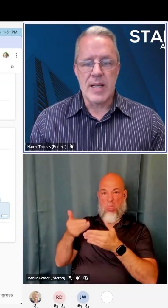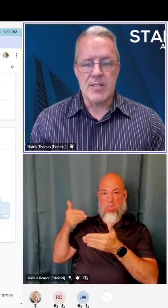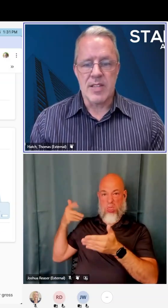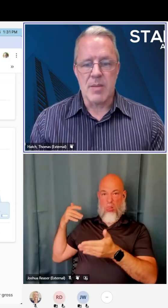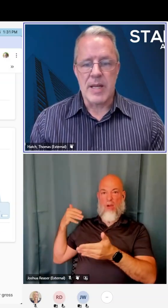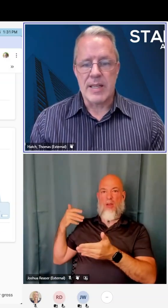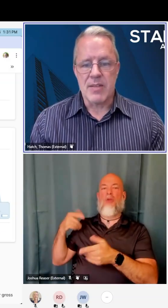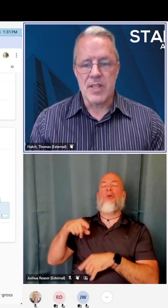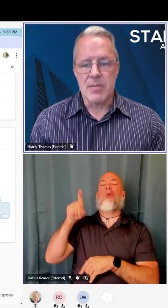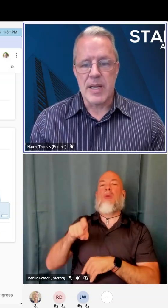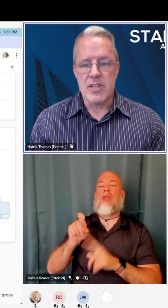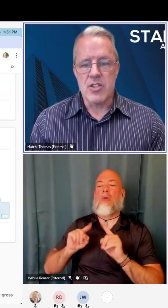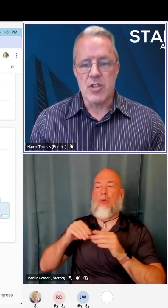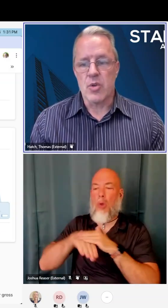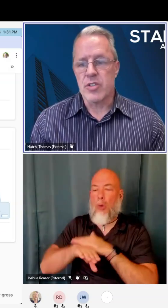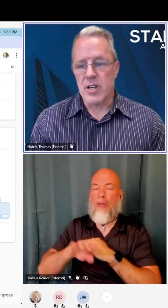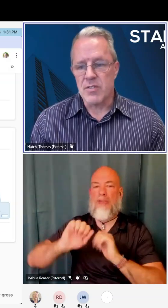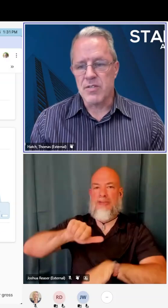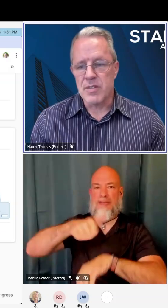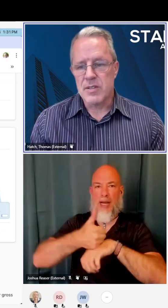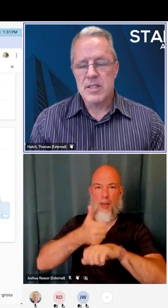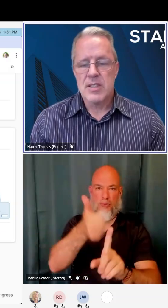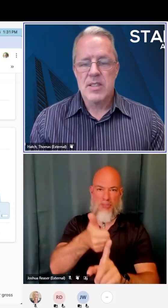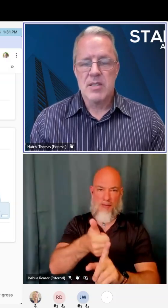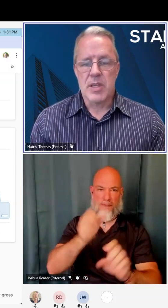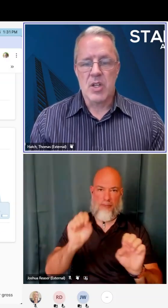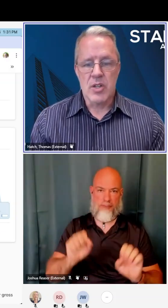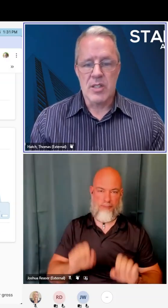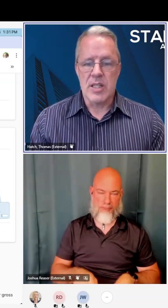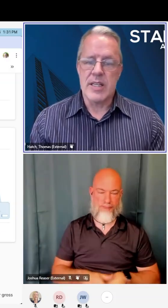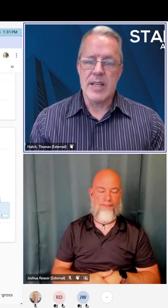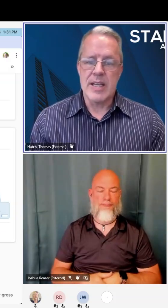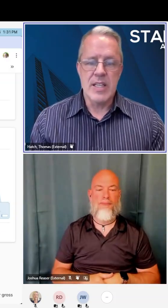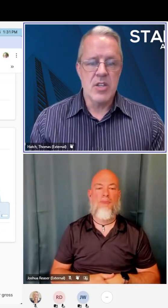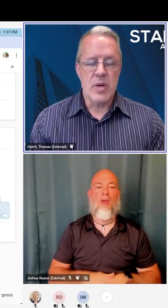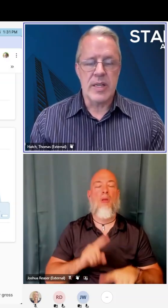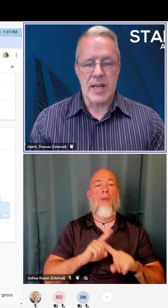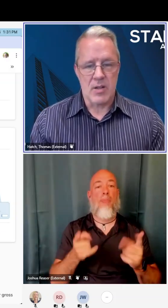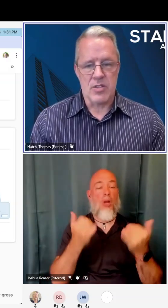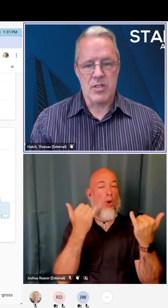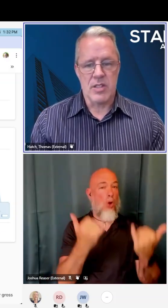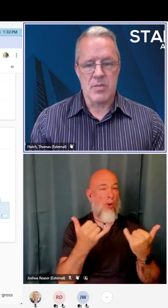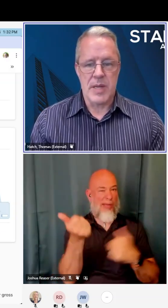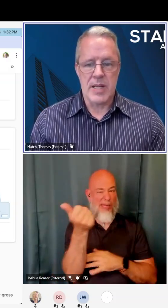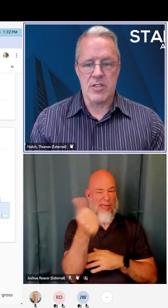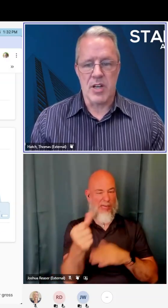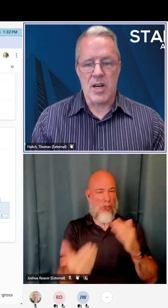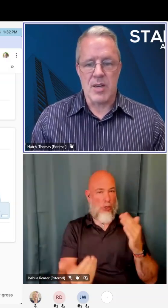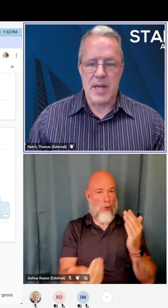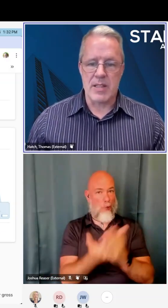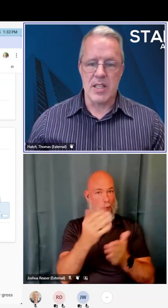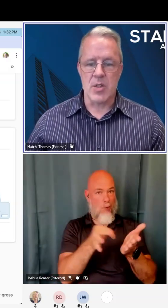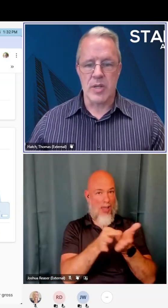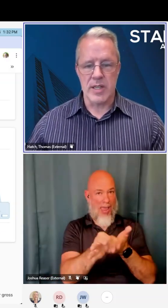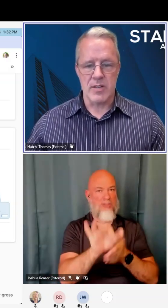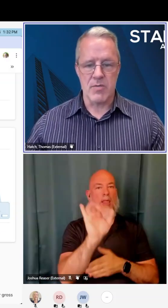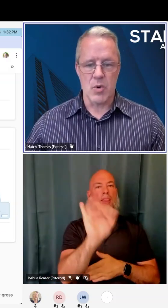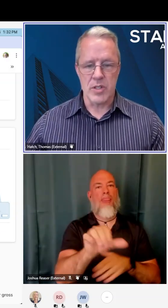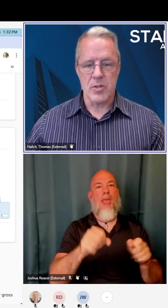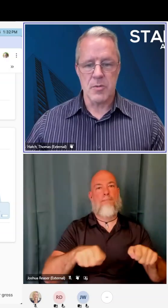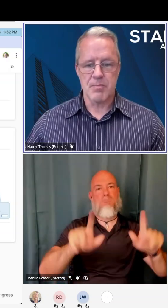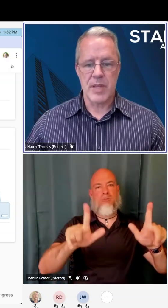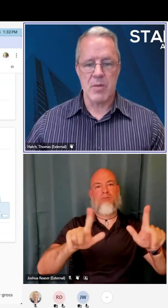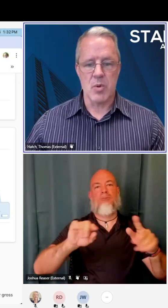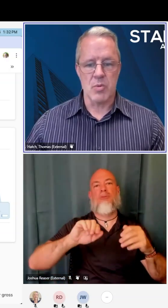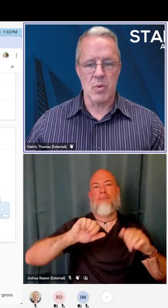go in and set up that gifting page yourself. But currently, any new accounts, this page is automatically created